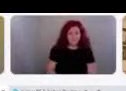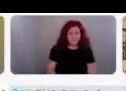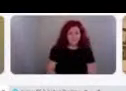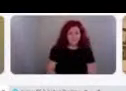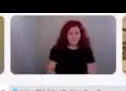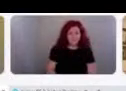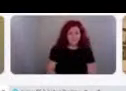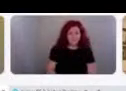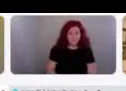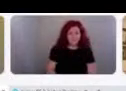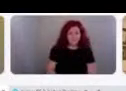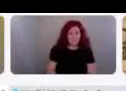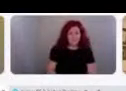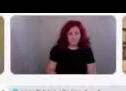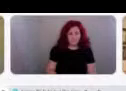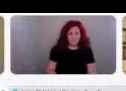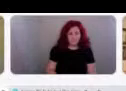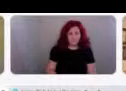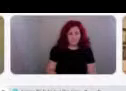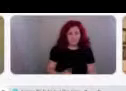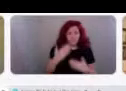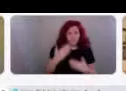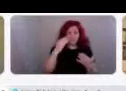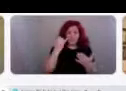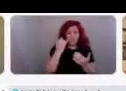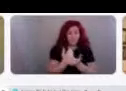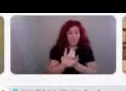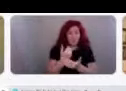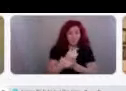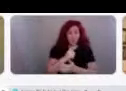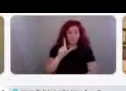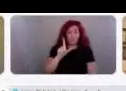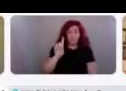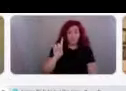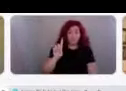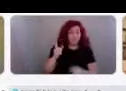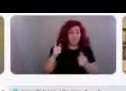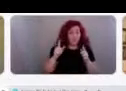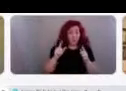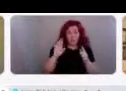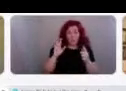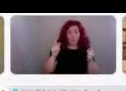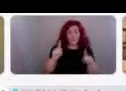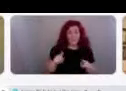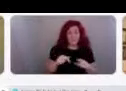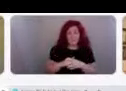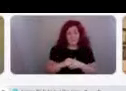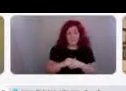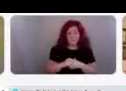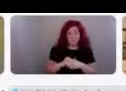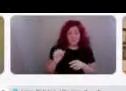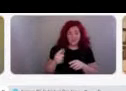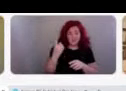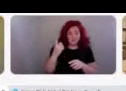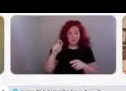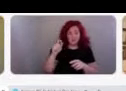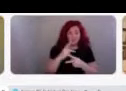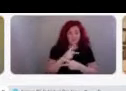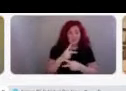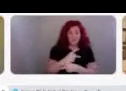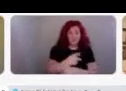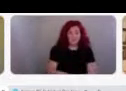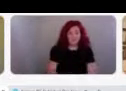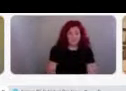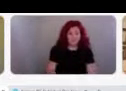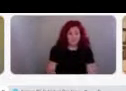i don't know if there's no legislative district we're going to be in or what's happening that's something we have to find out